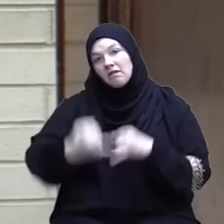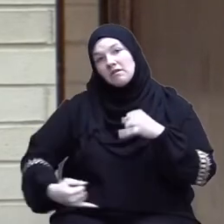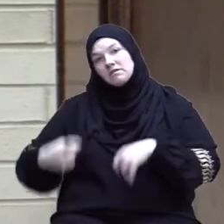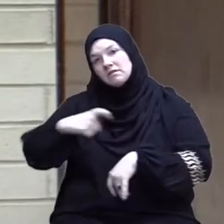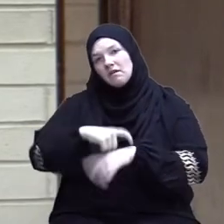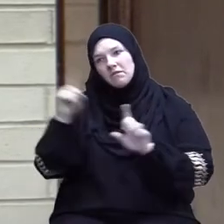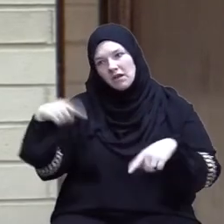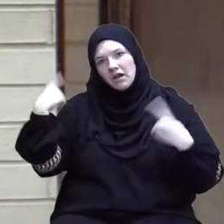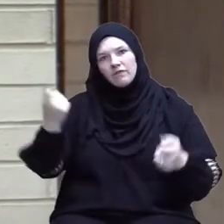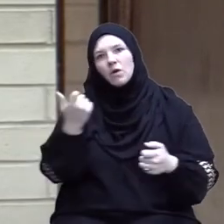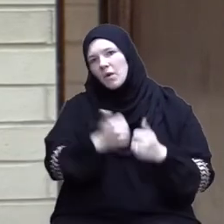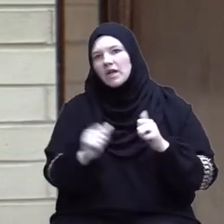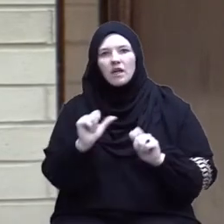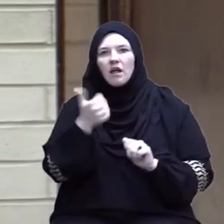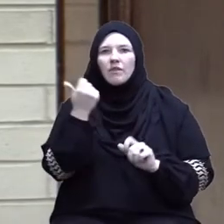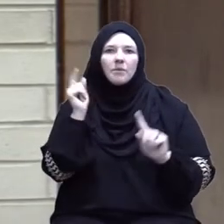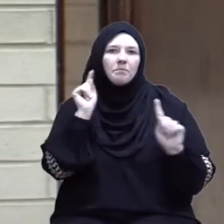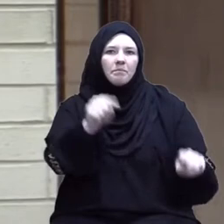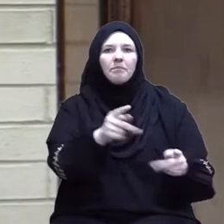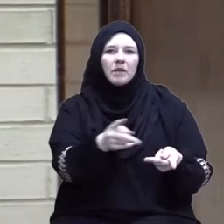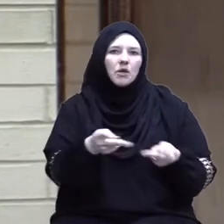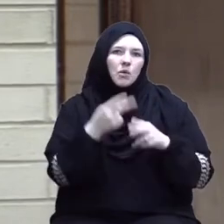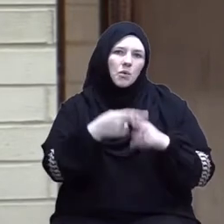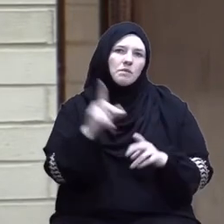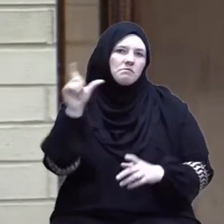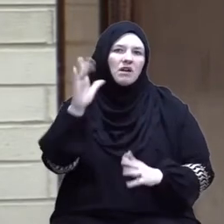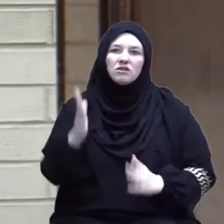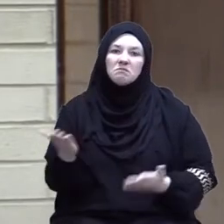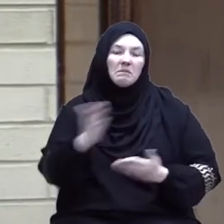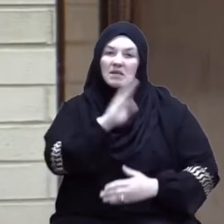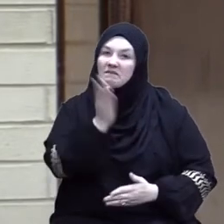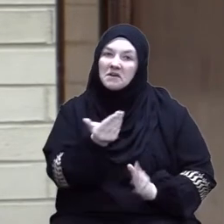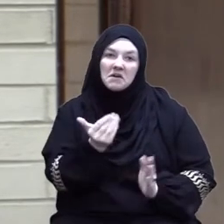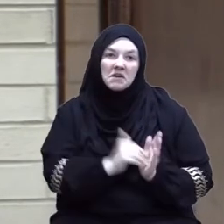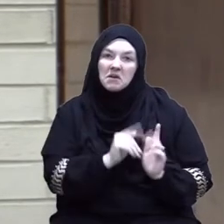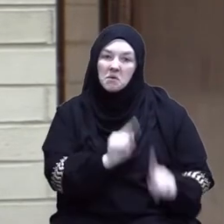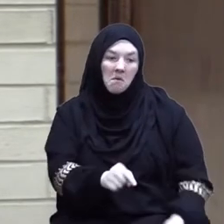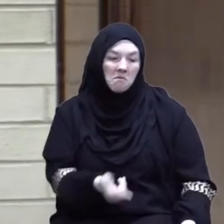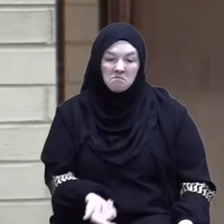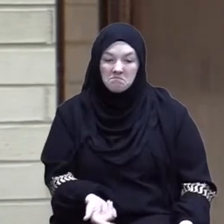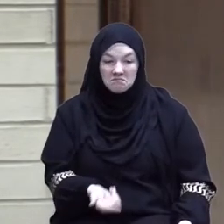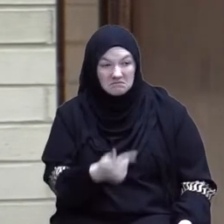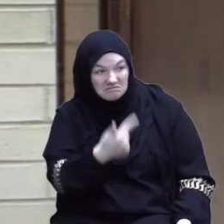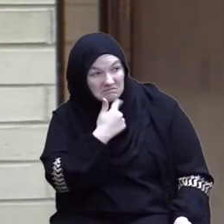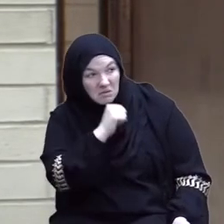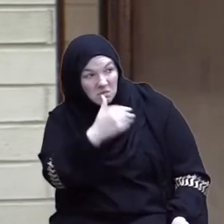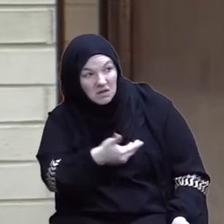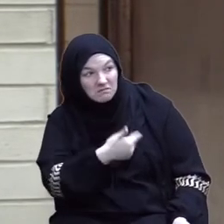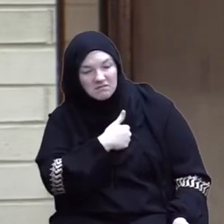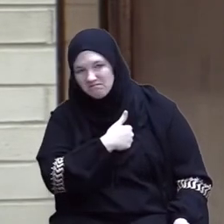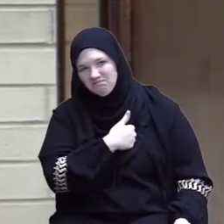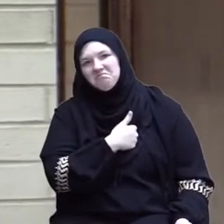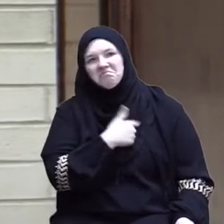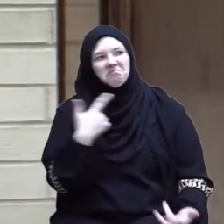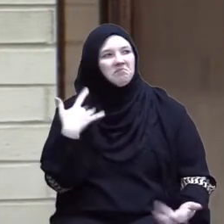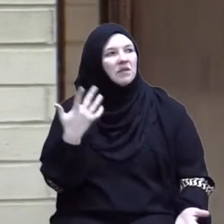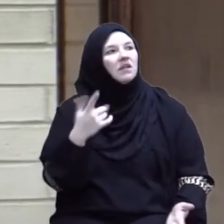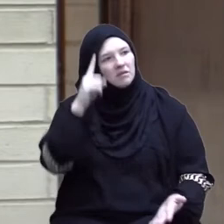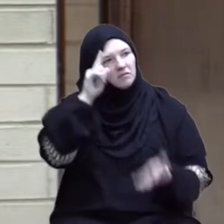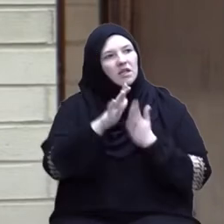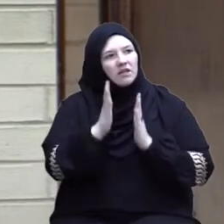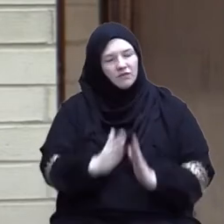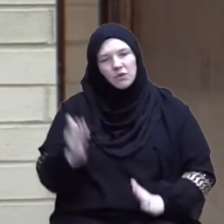go to any other place that is called a masjid. So brothers, the believers are known to